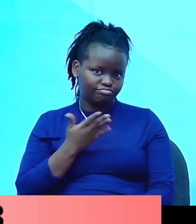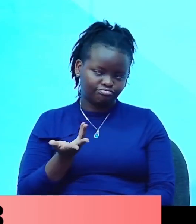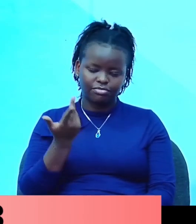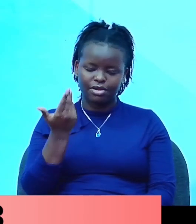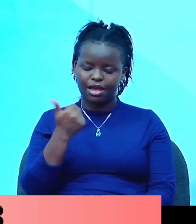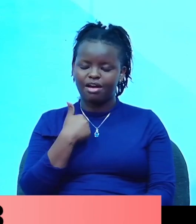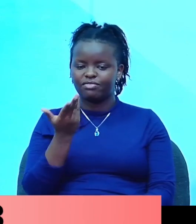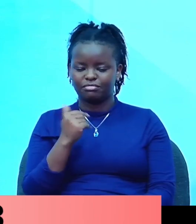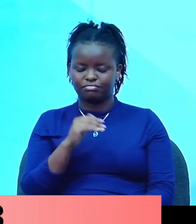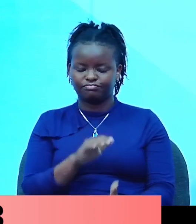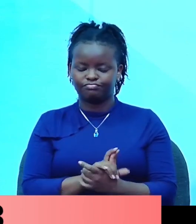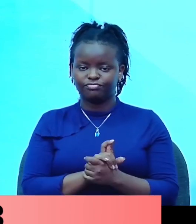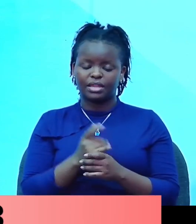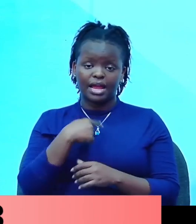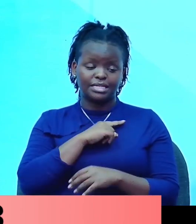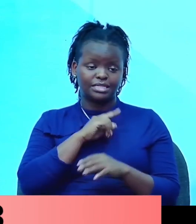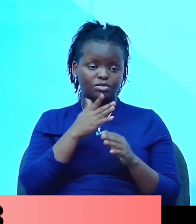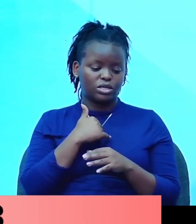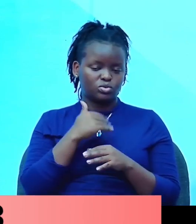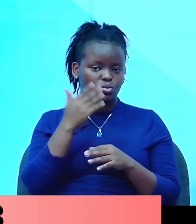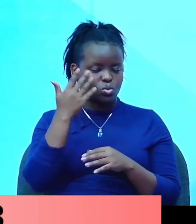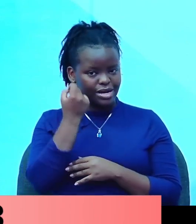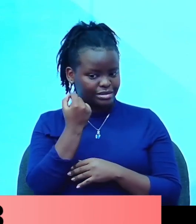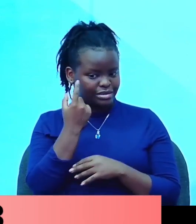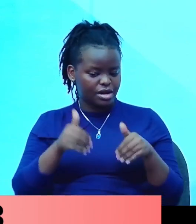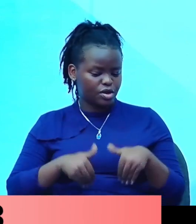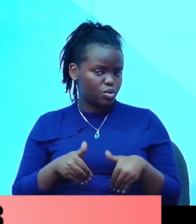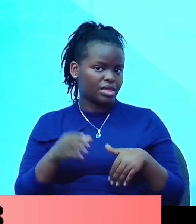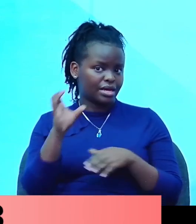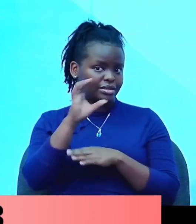So we are trying to understand this young customer and the things they like.